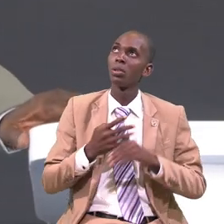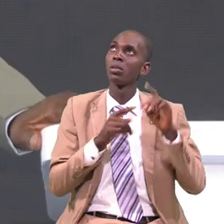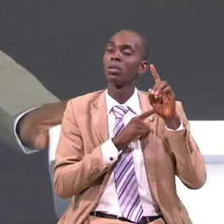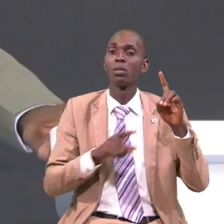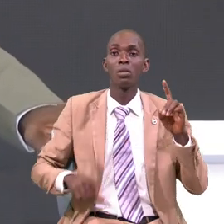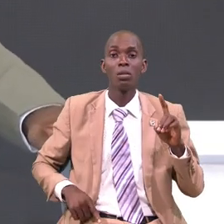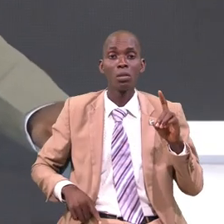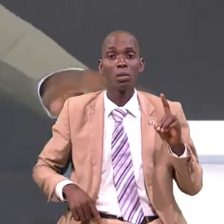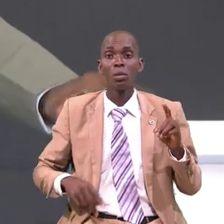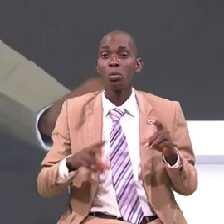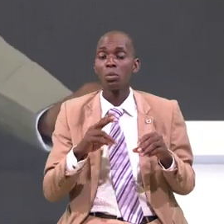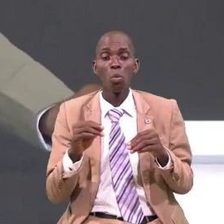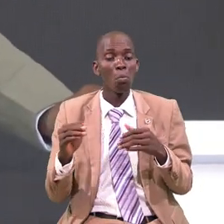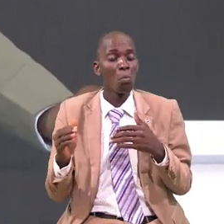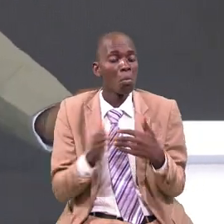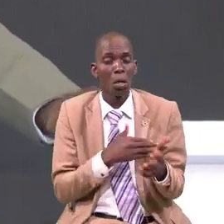Come watch me.